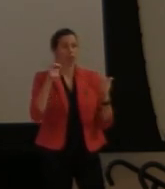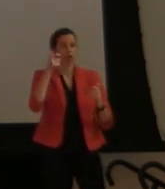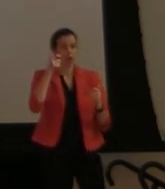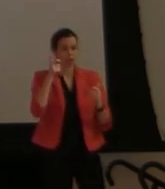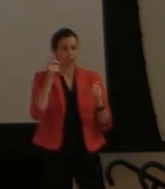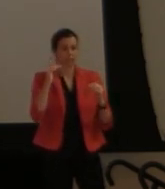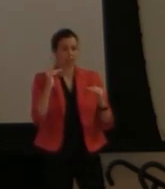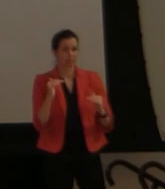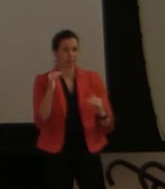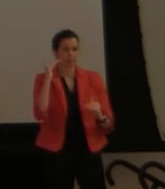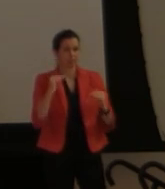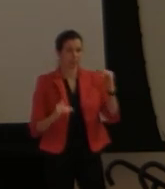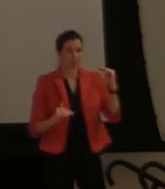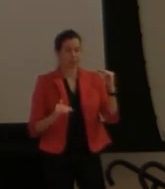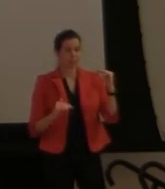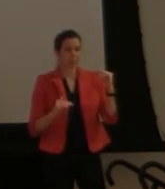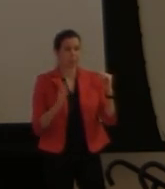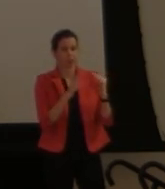metrics.